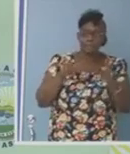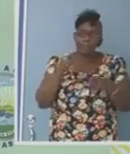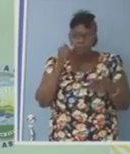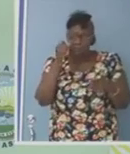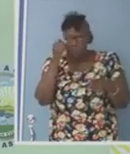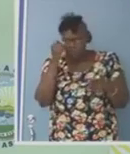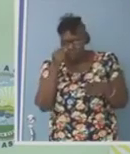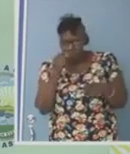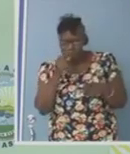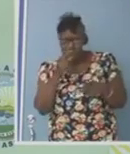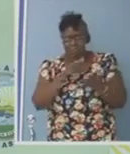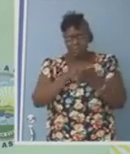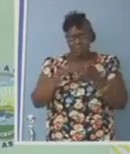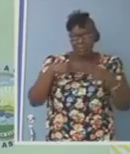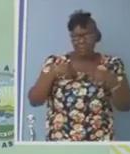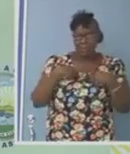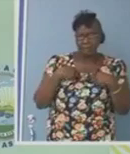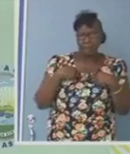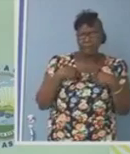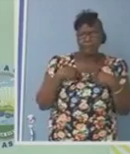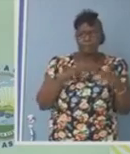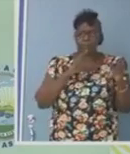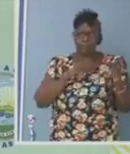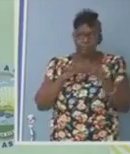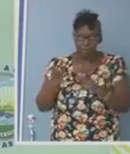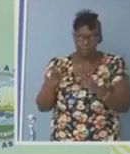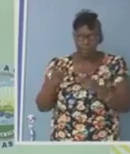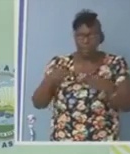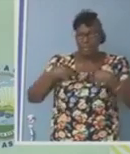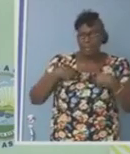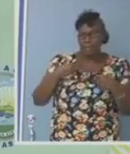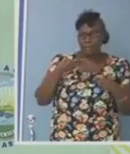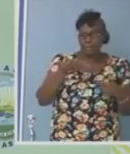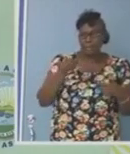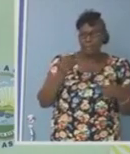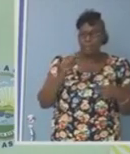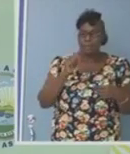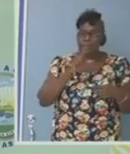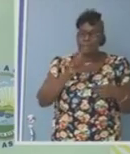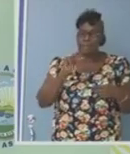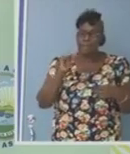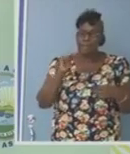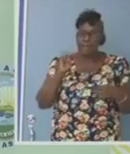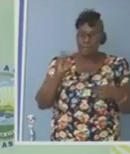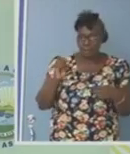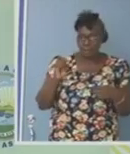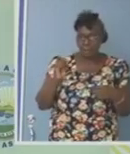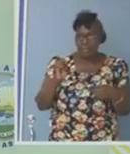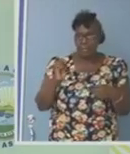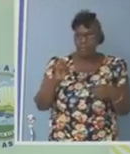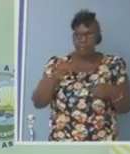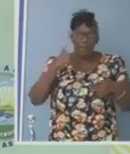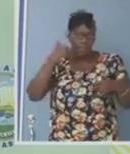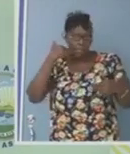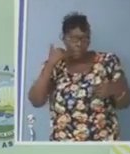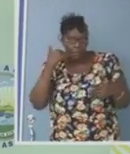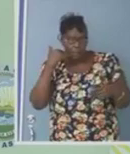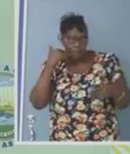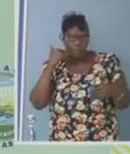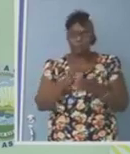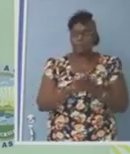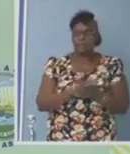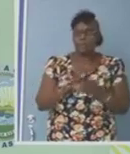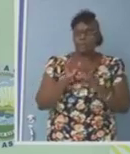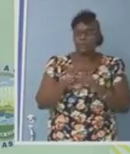very ready. Our hotline will be established by the end of this week. This hotline will be manned